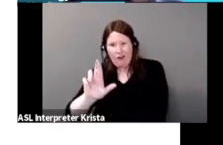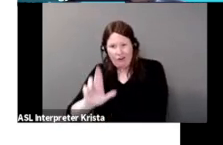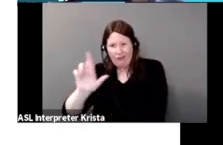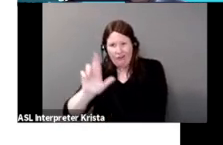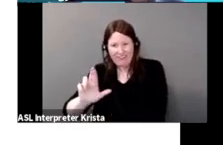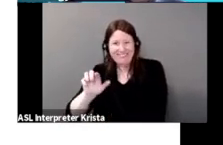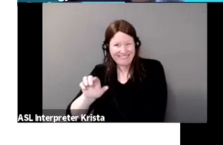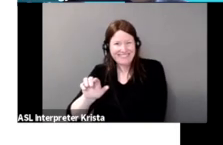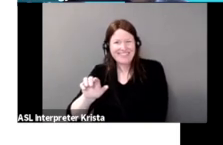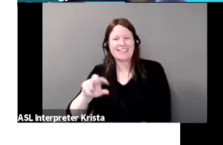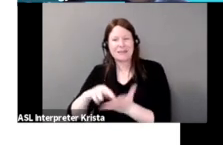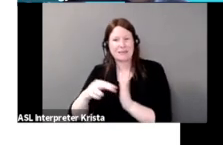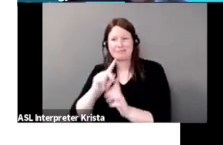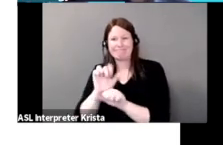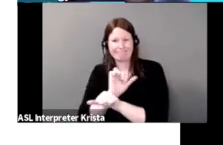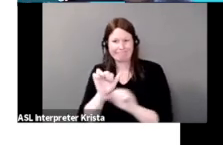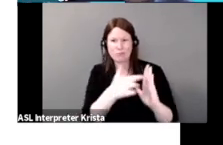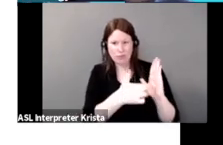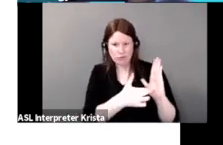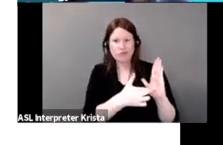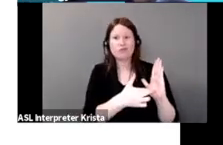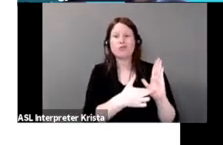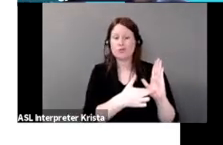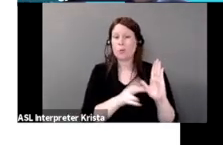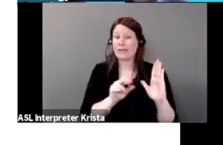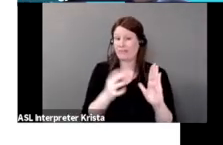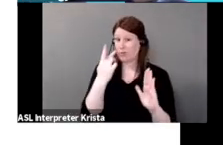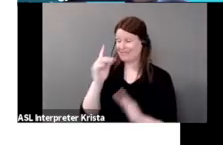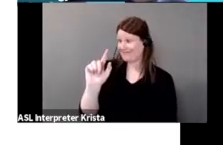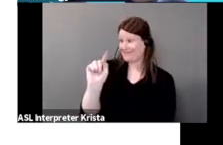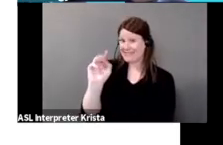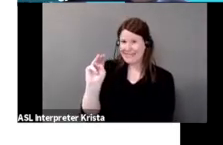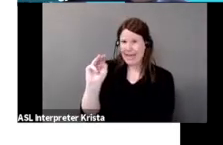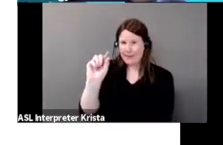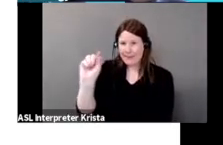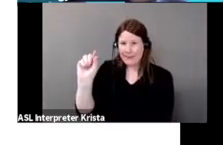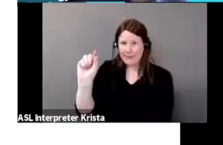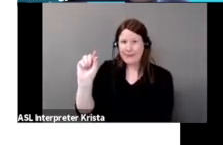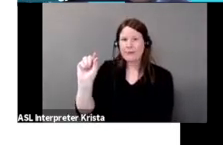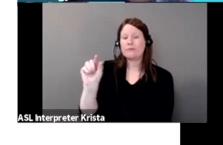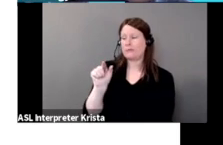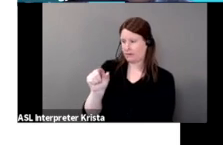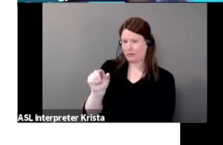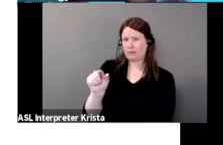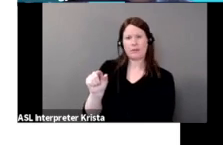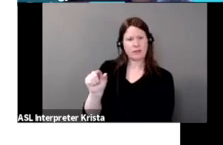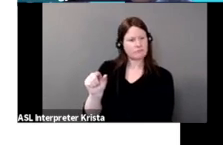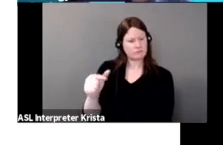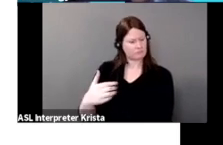that the company or individual is asserting that what they have marked is their